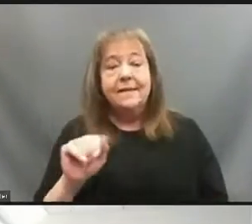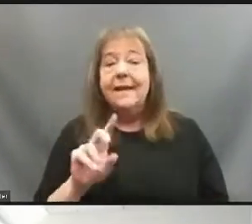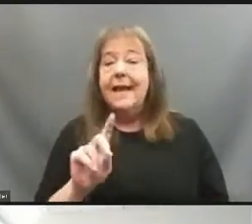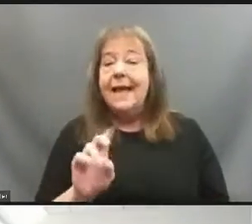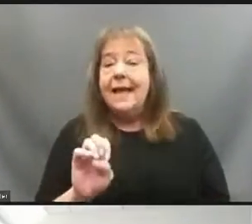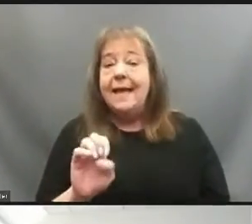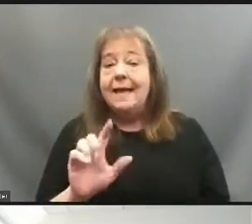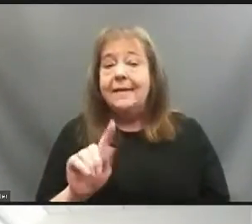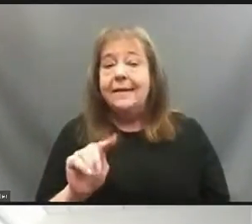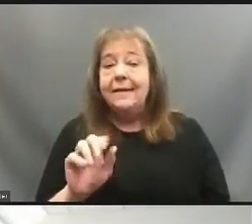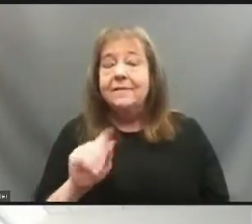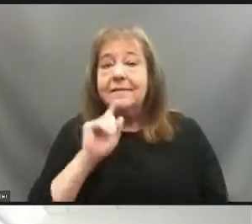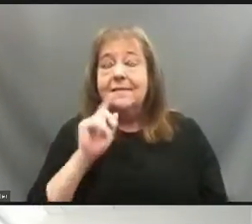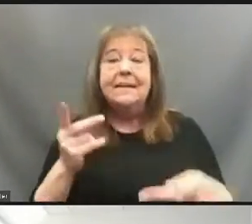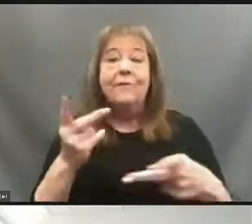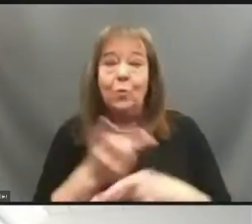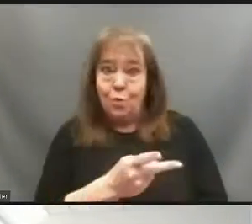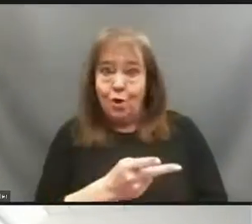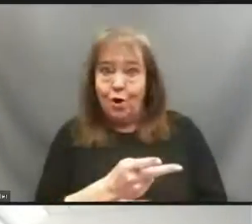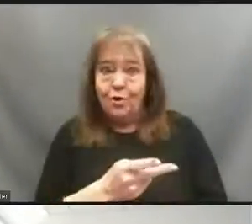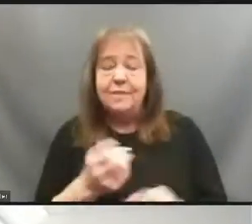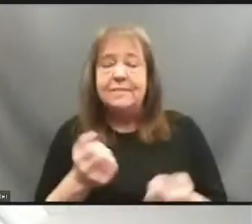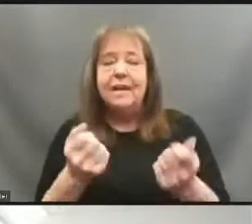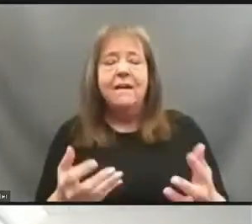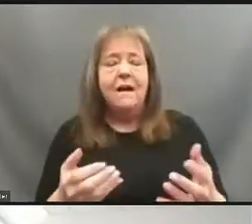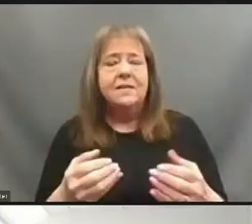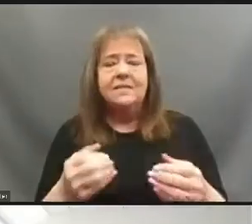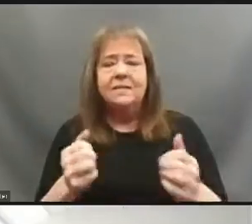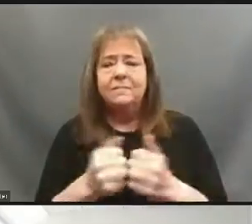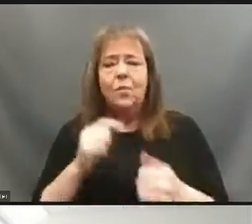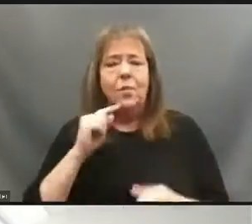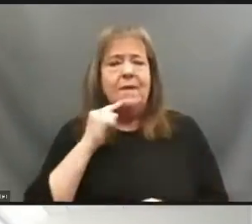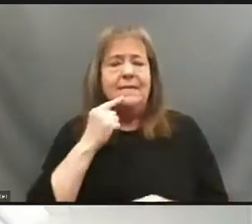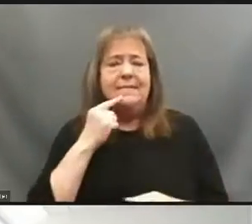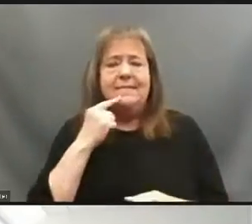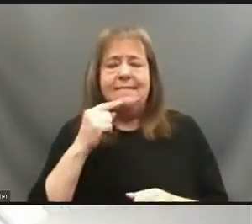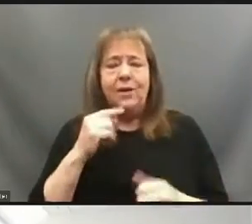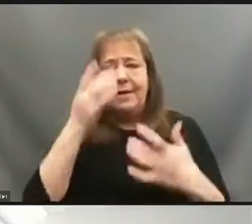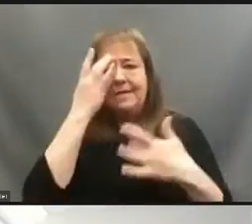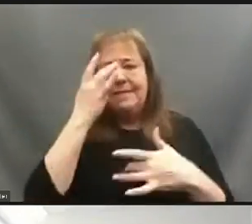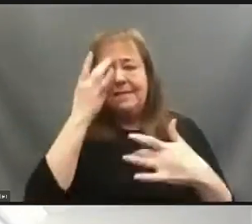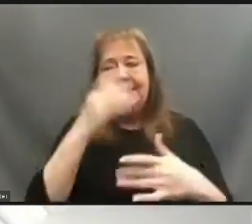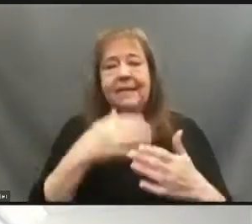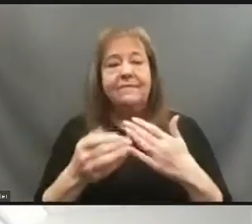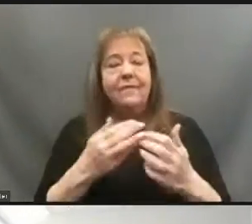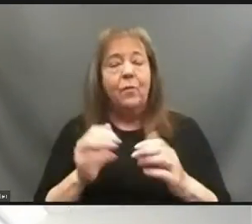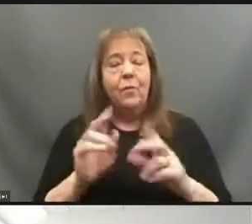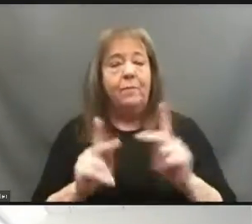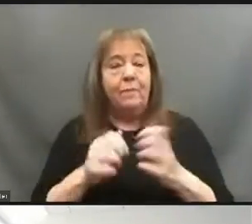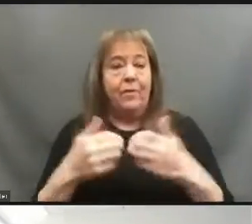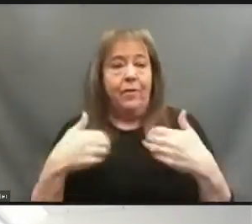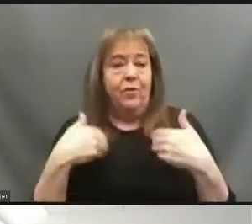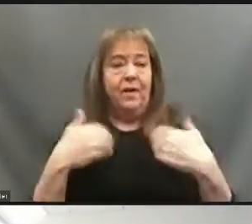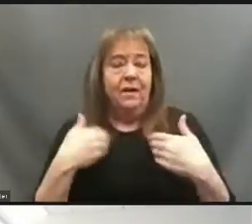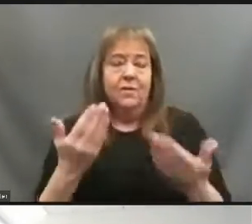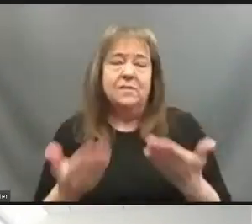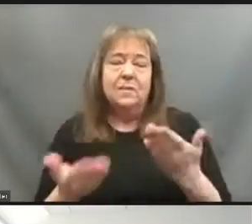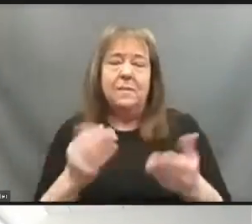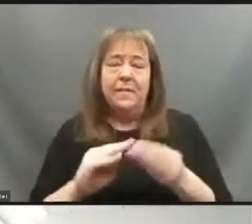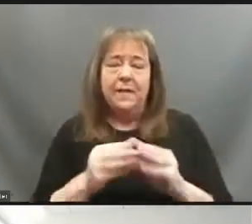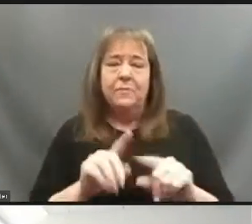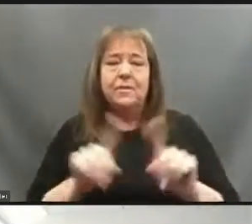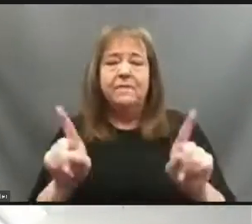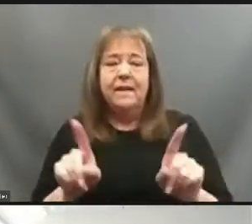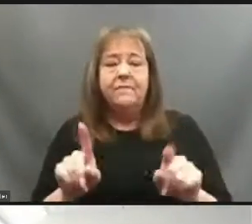infectious and seems to be causing more significant disease even in younger people. So the numbers might be a little bit different. The